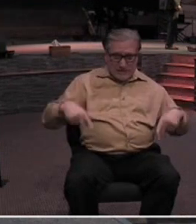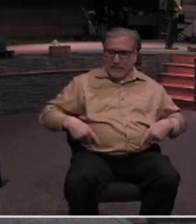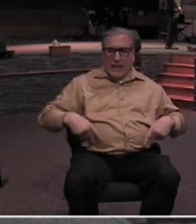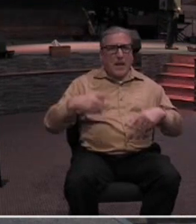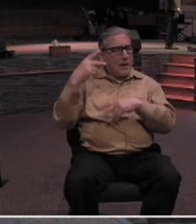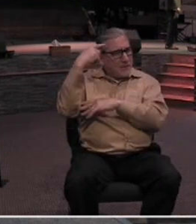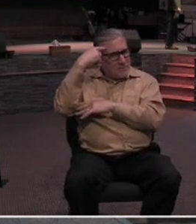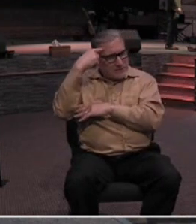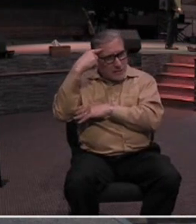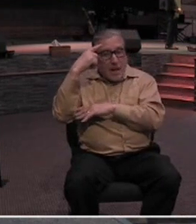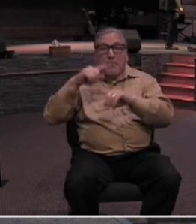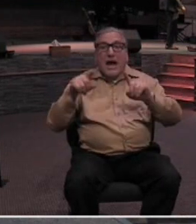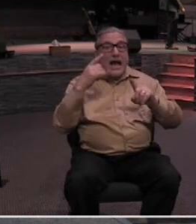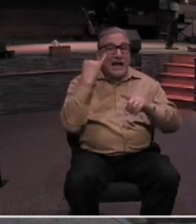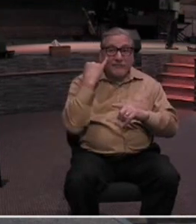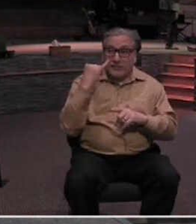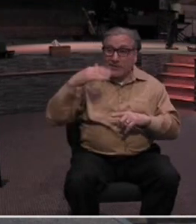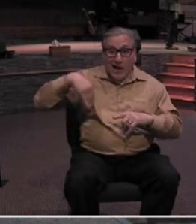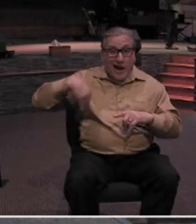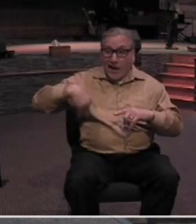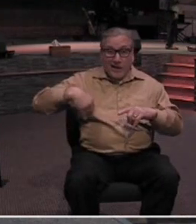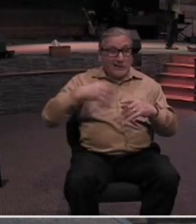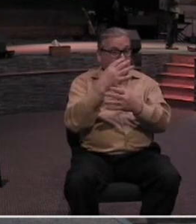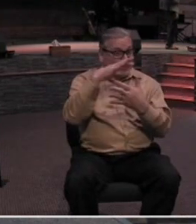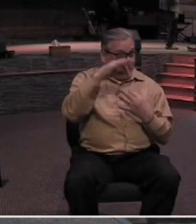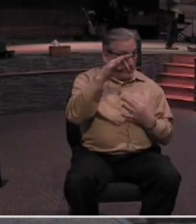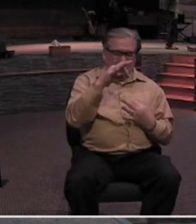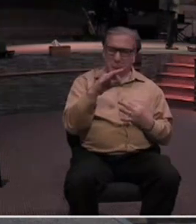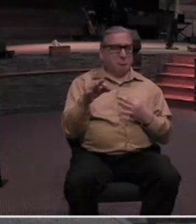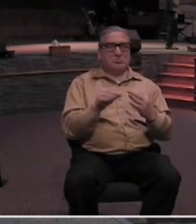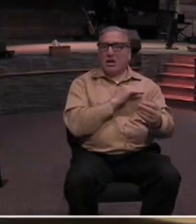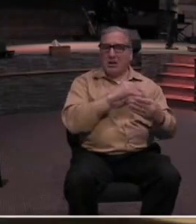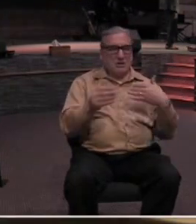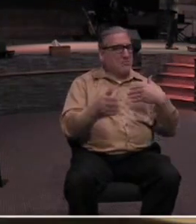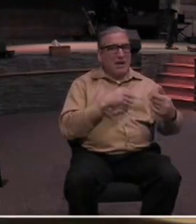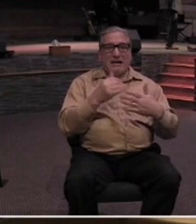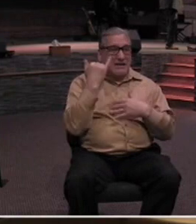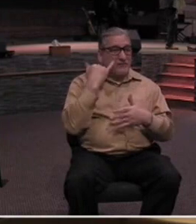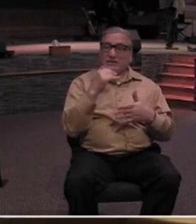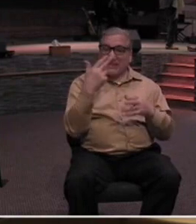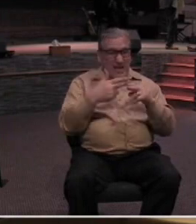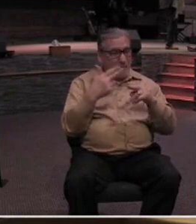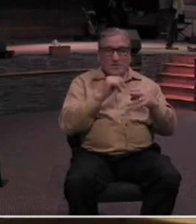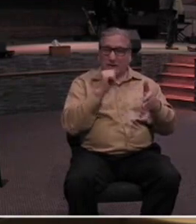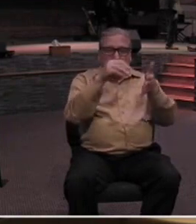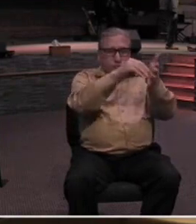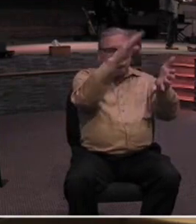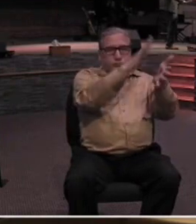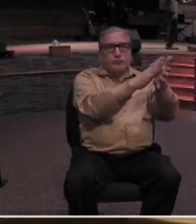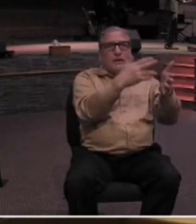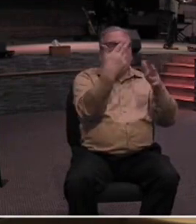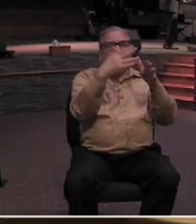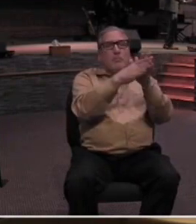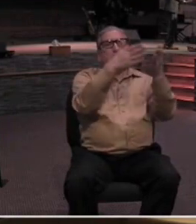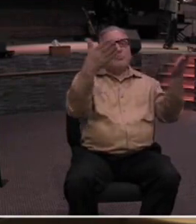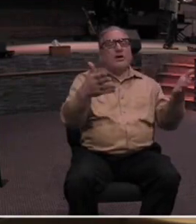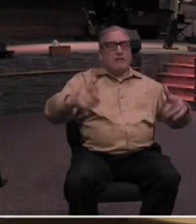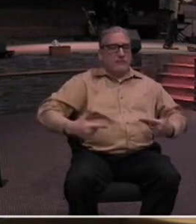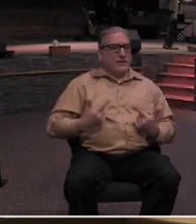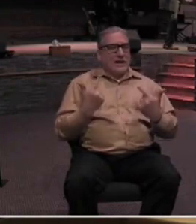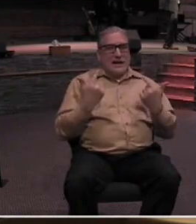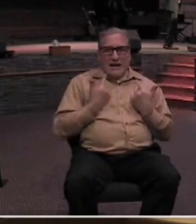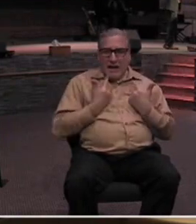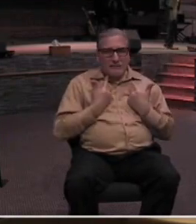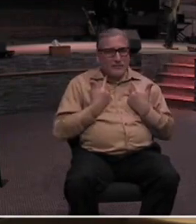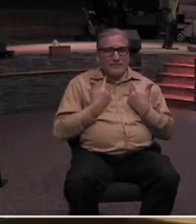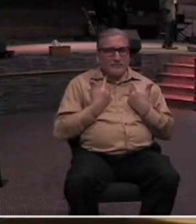mentally, but if you're not here spiritually, nothing else matters. If your name is not written in the Lamb's Book of Life, nothing else matters. The Lord wants to do